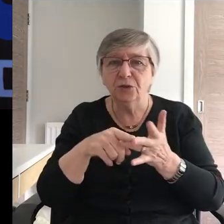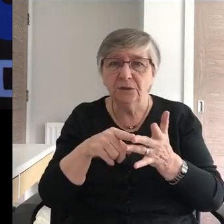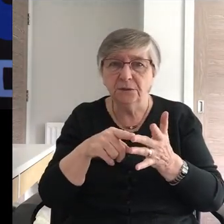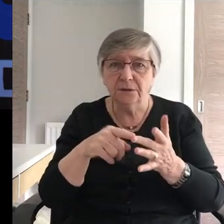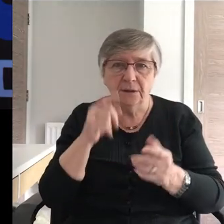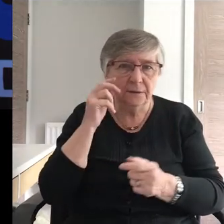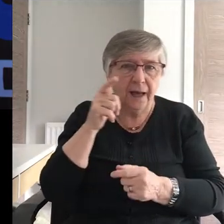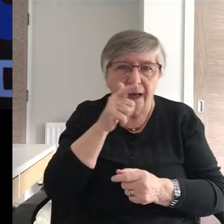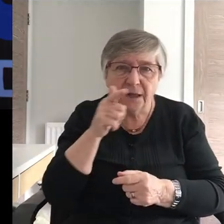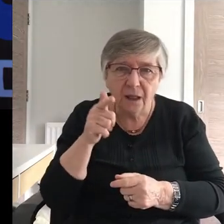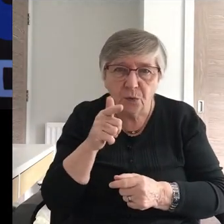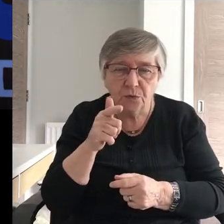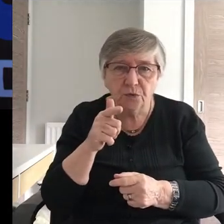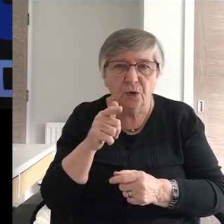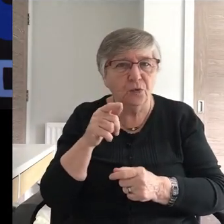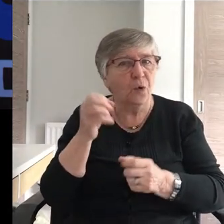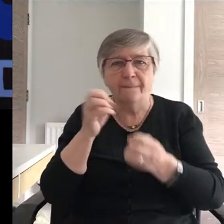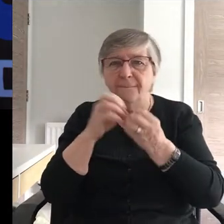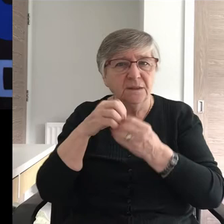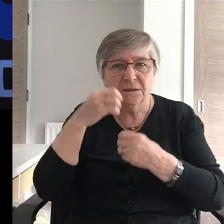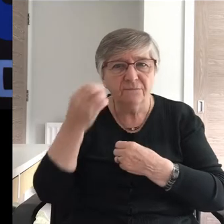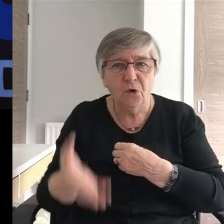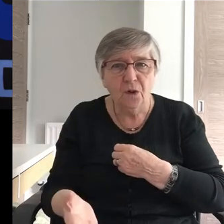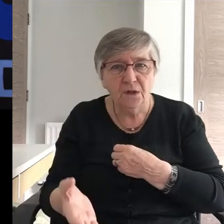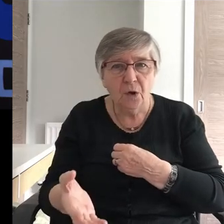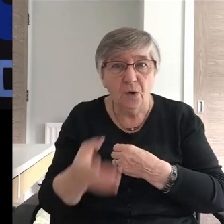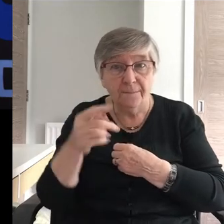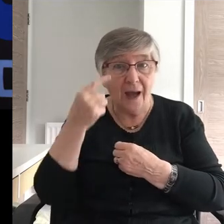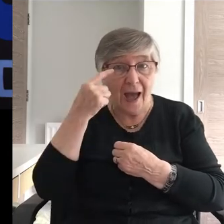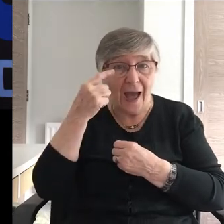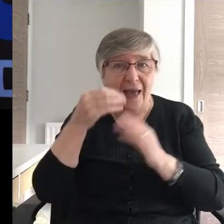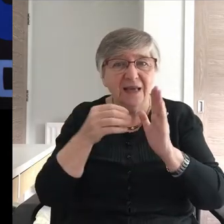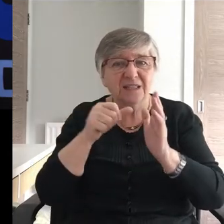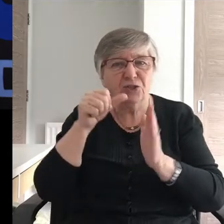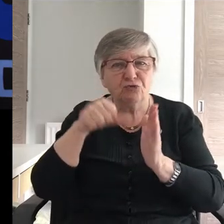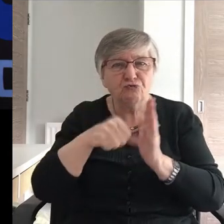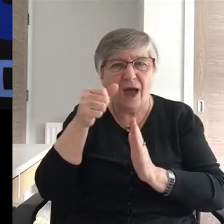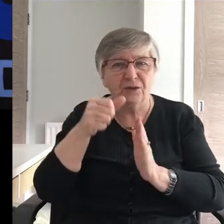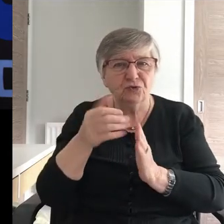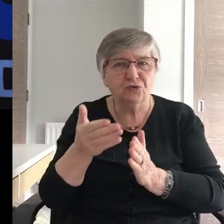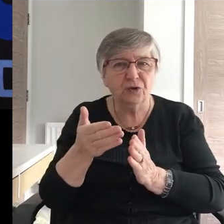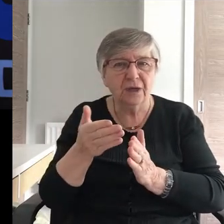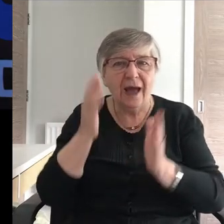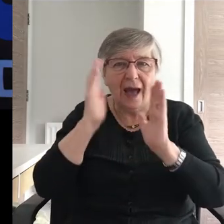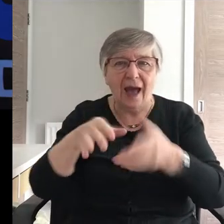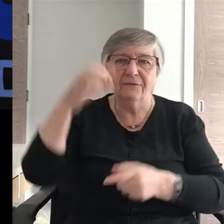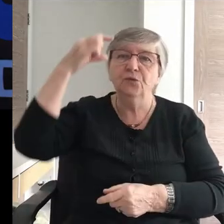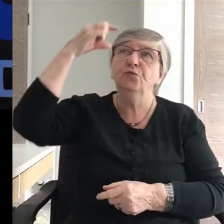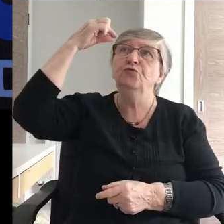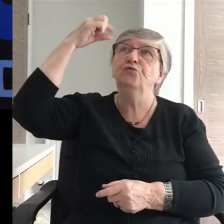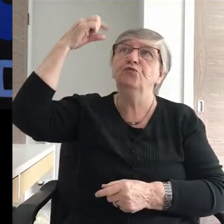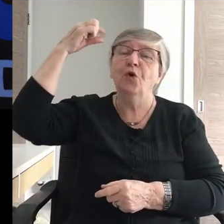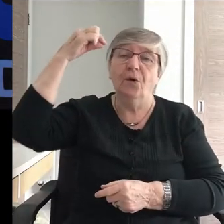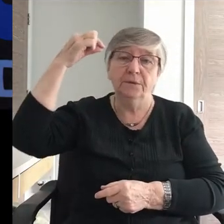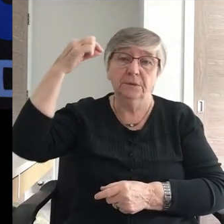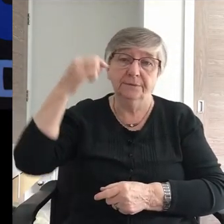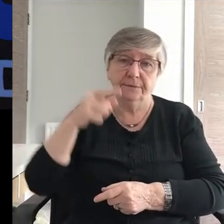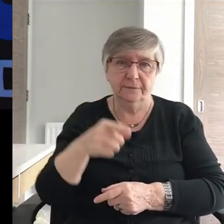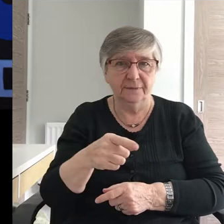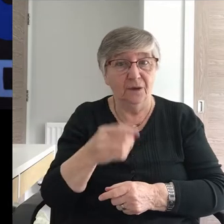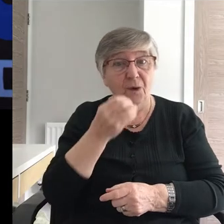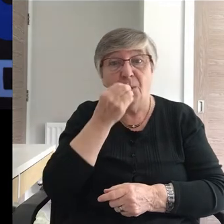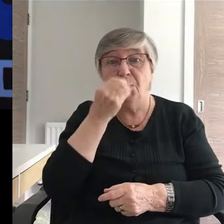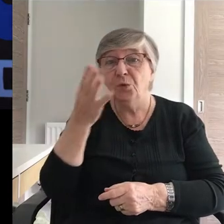have dropped out, but she'd scraped her cornea and would need to take drops. It was, of course, lovely